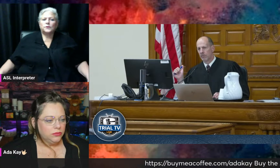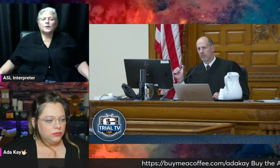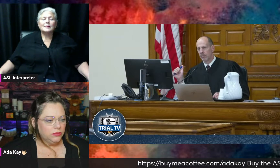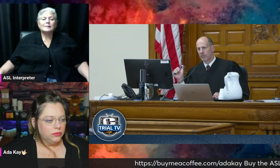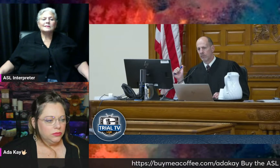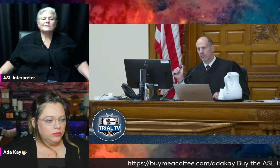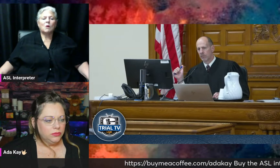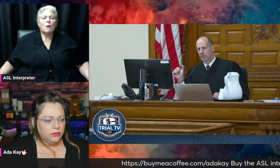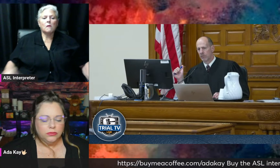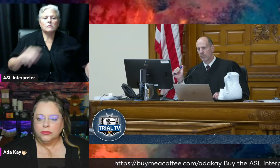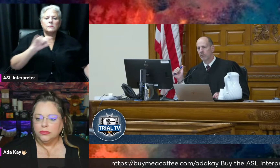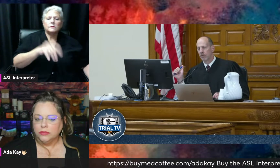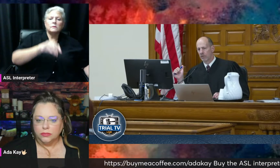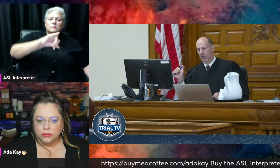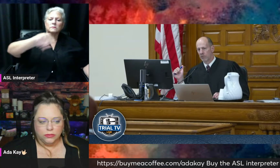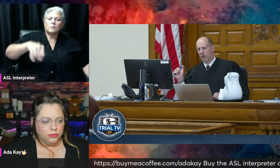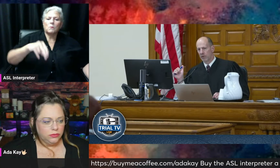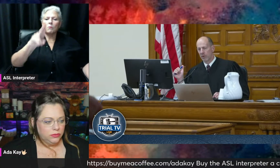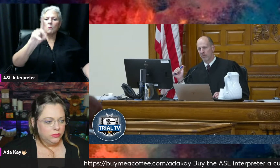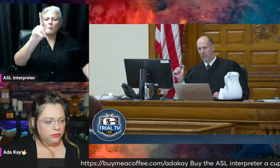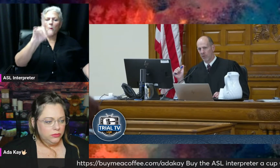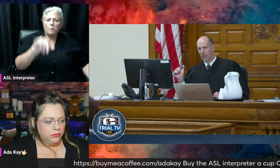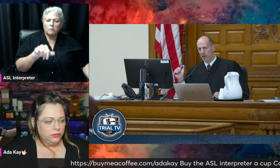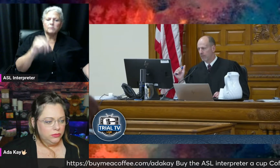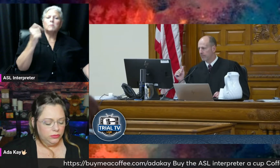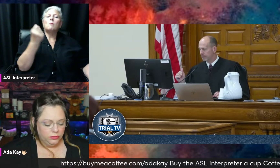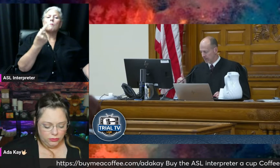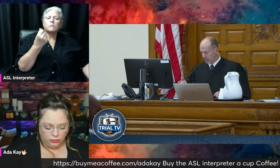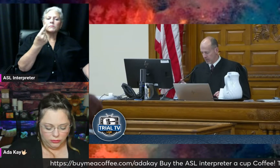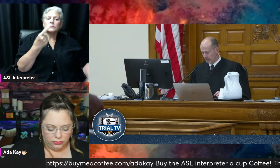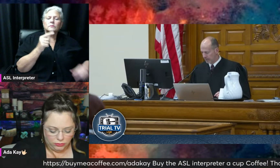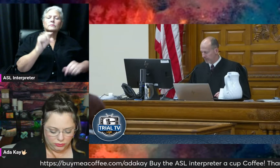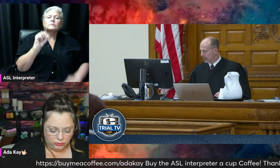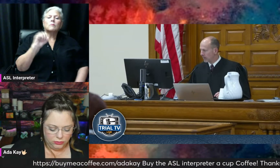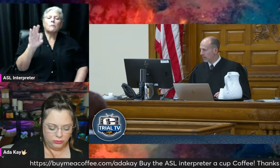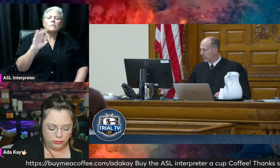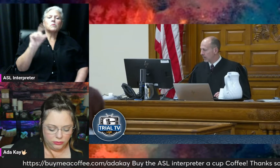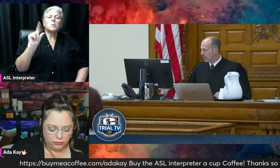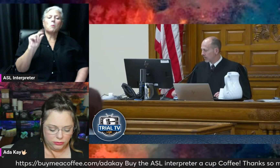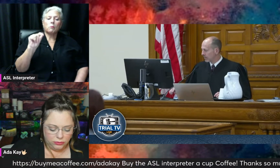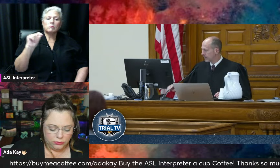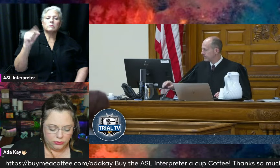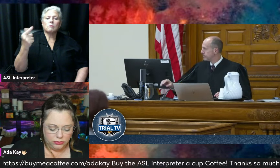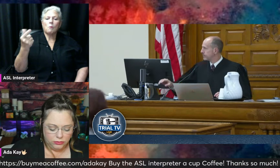That would be July 11th, Judge. Of 2024. Okay. Correct. Okay.